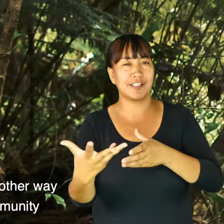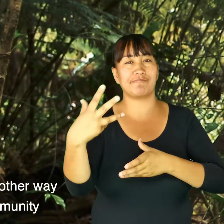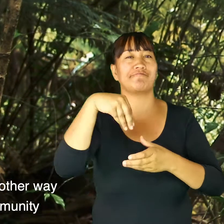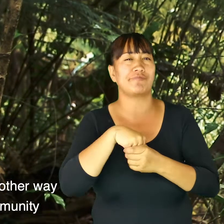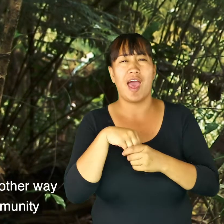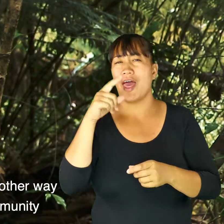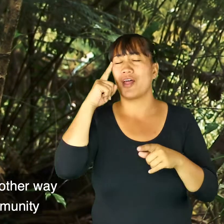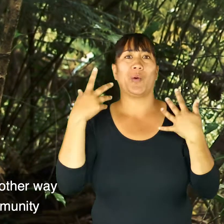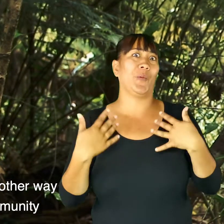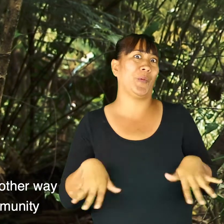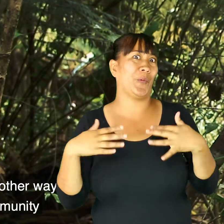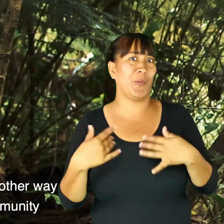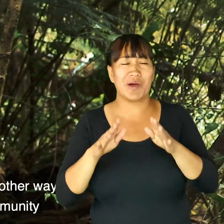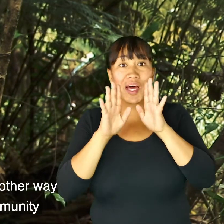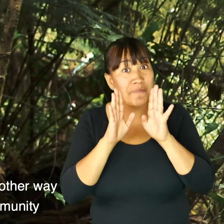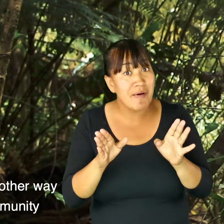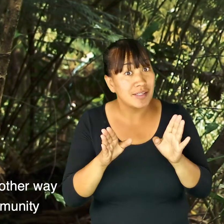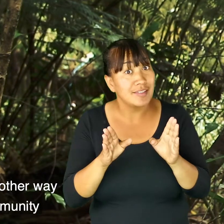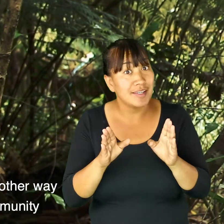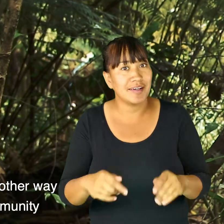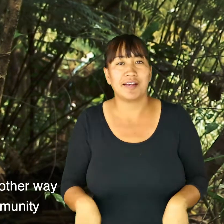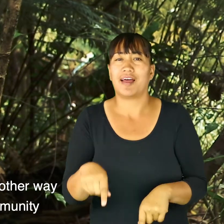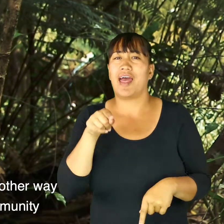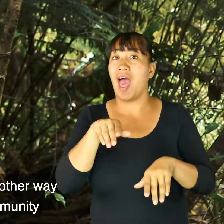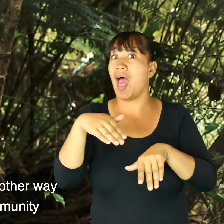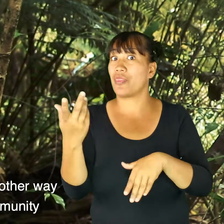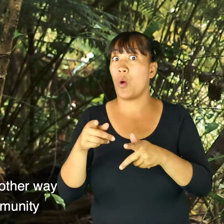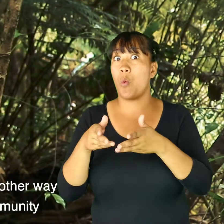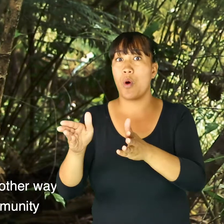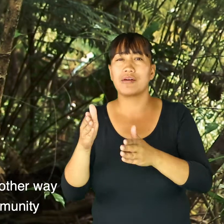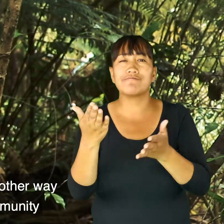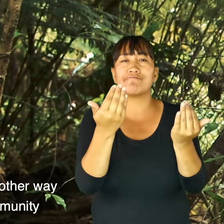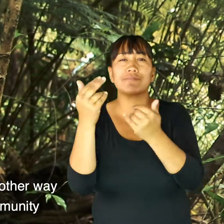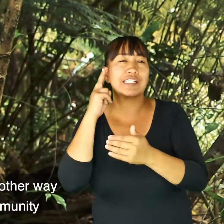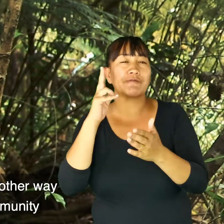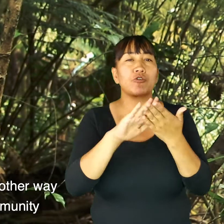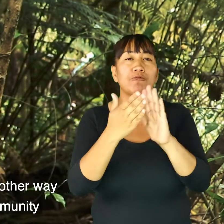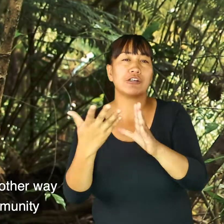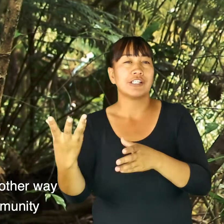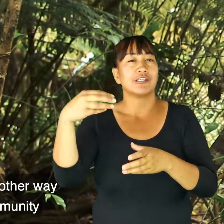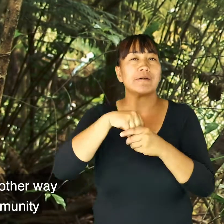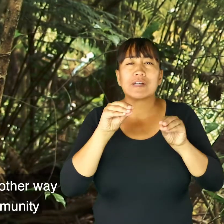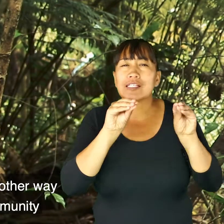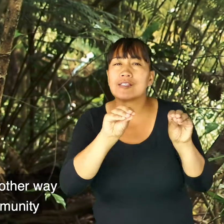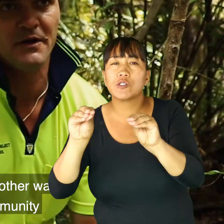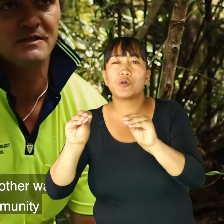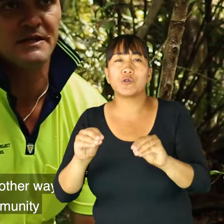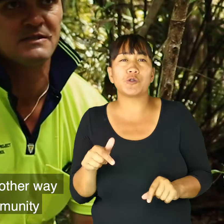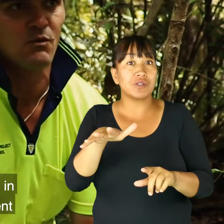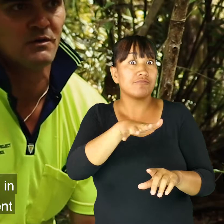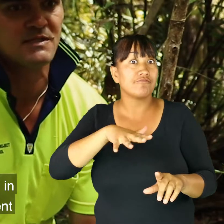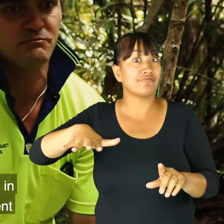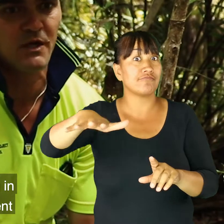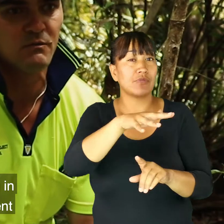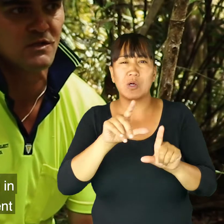fantastic. Just another way of including our deaf community